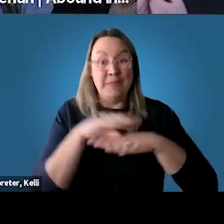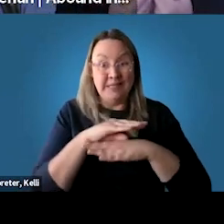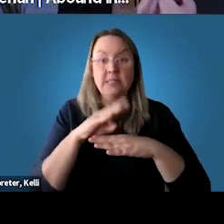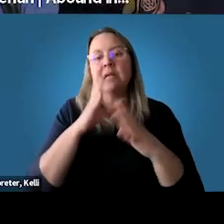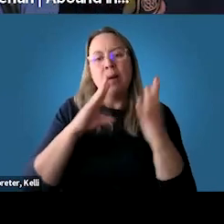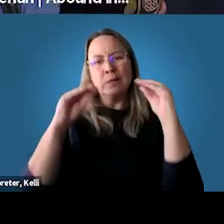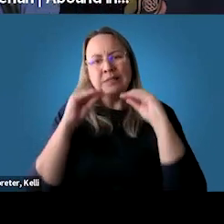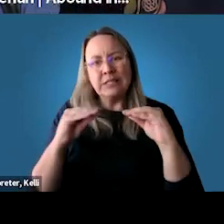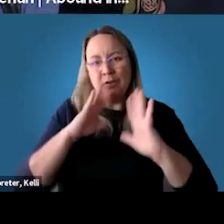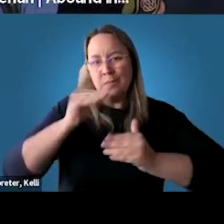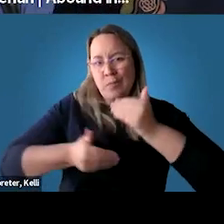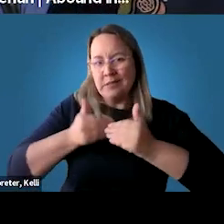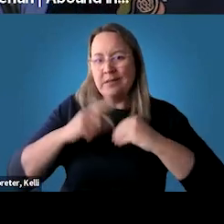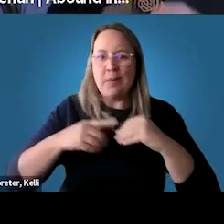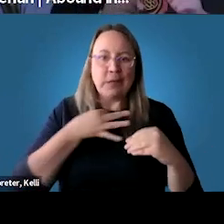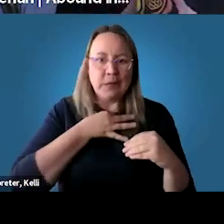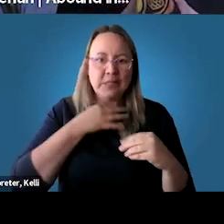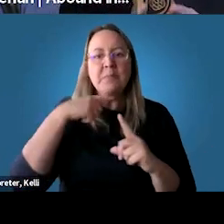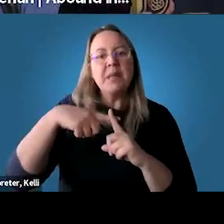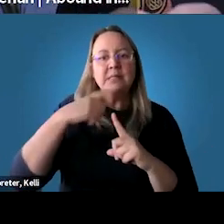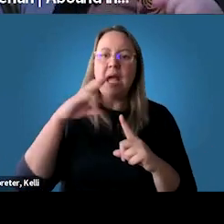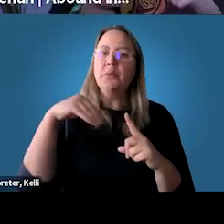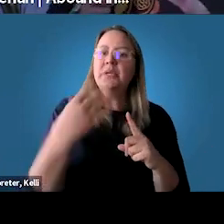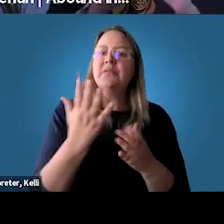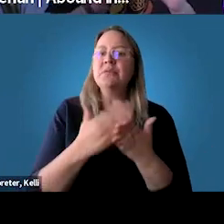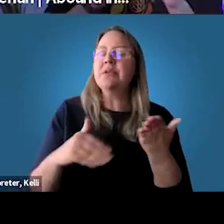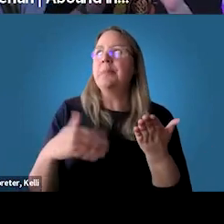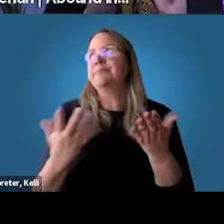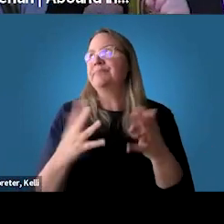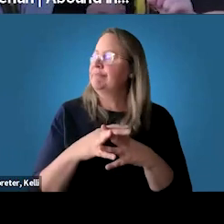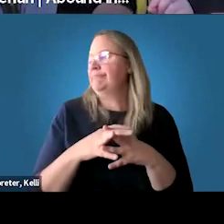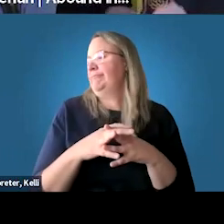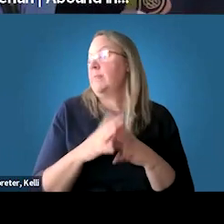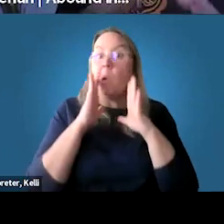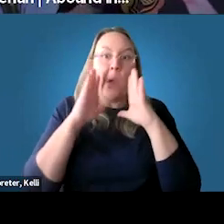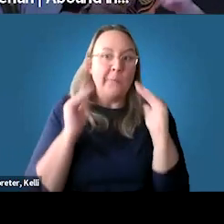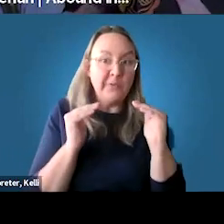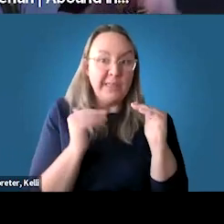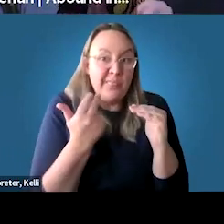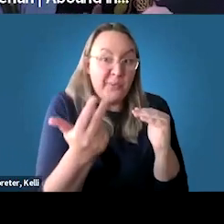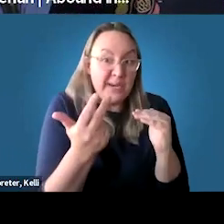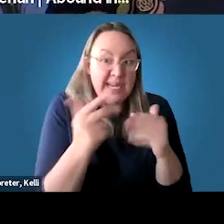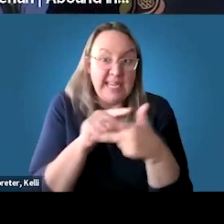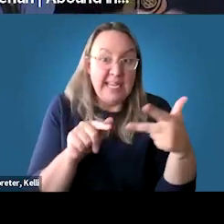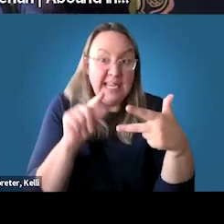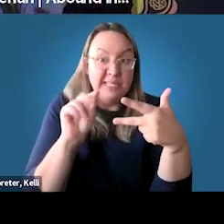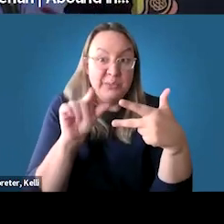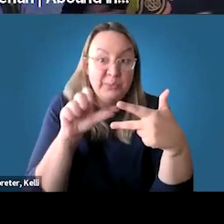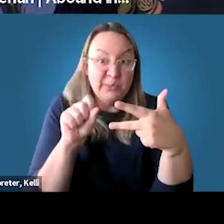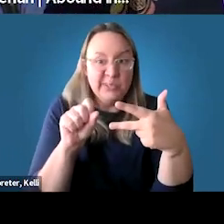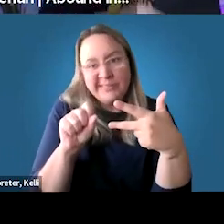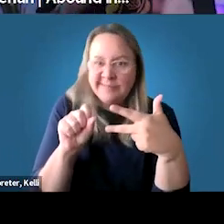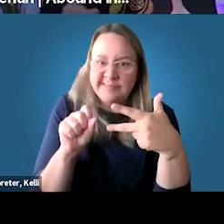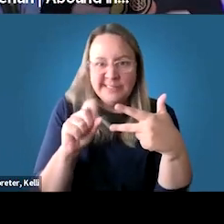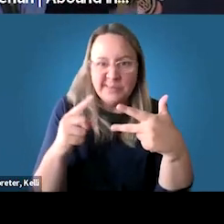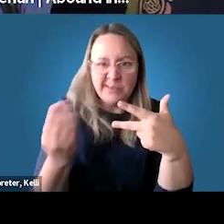teach you the process to curiosity, and I'm going to give you, I think, hopefully 3 tools, if not 2 tools. Normally I have